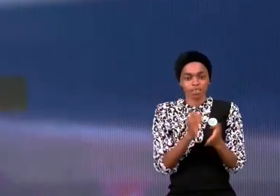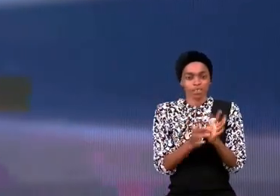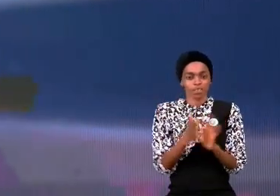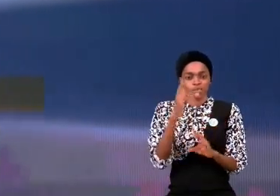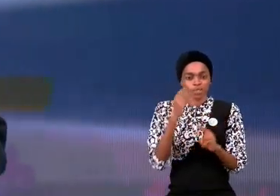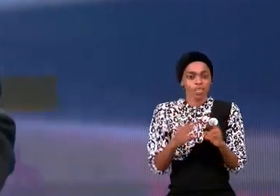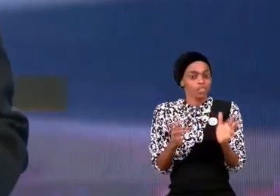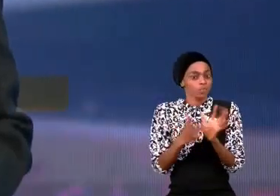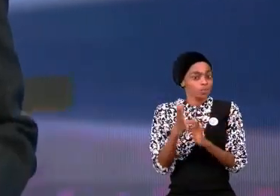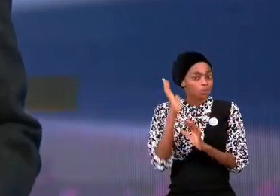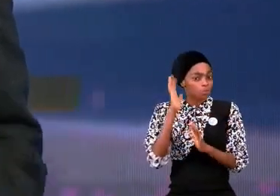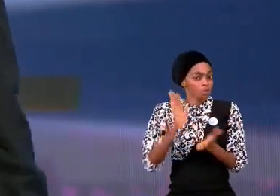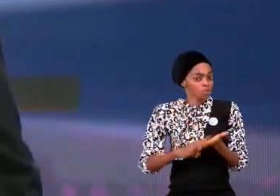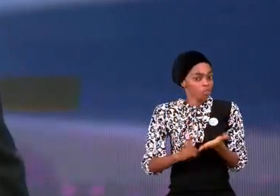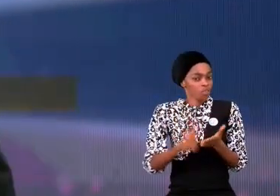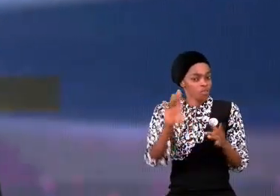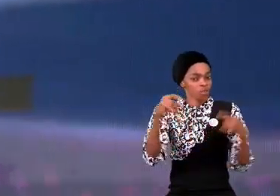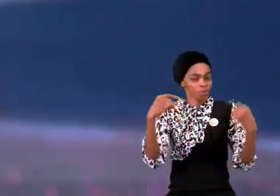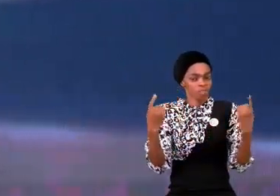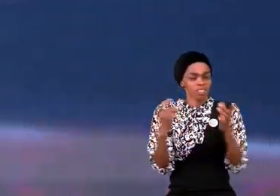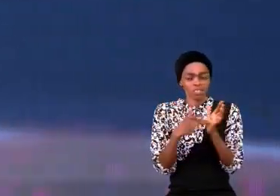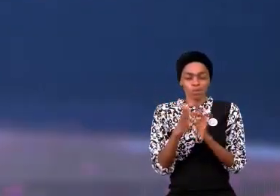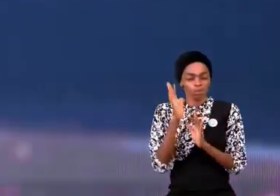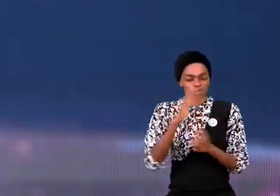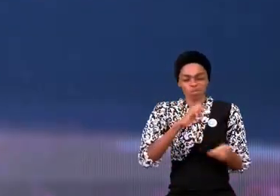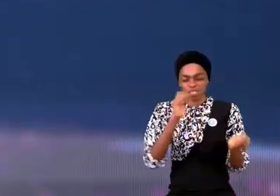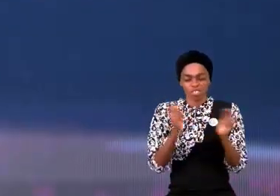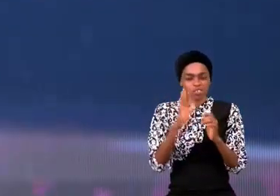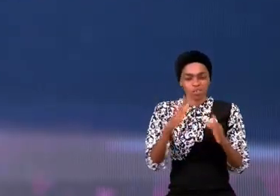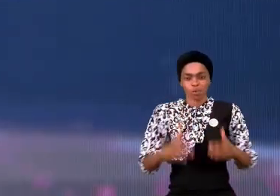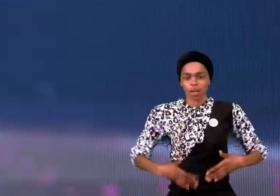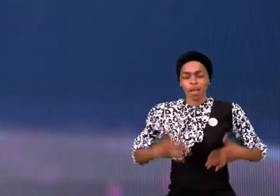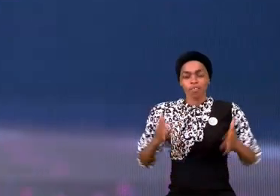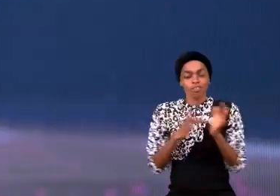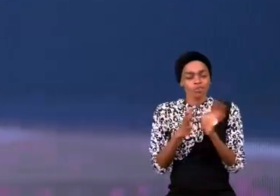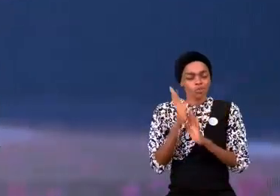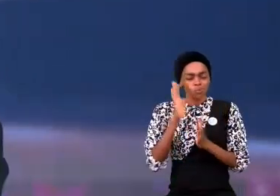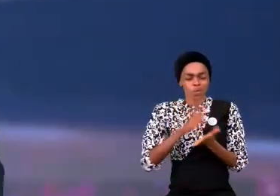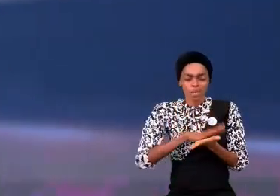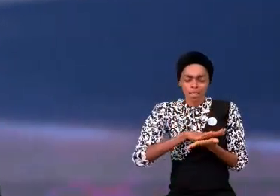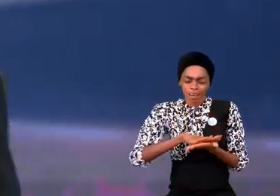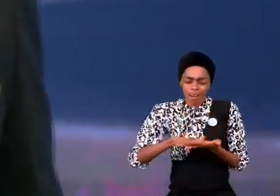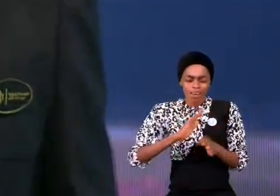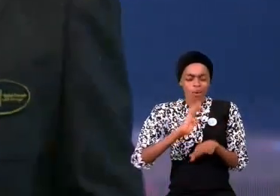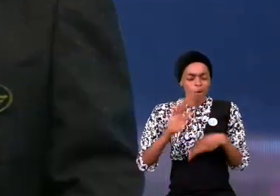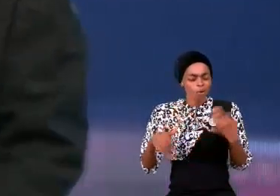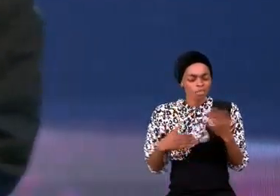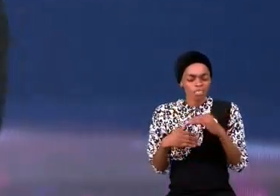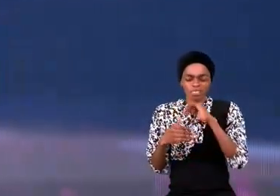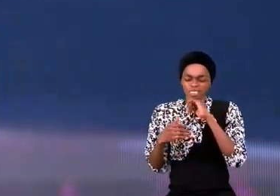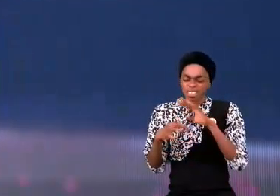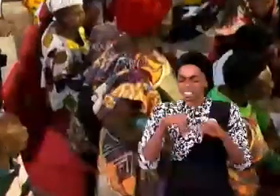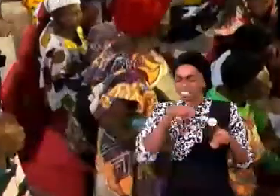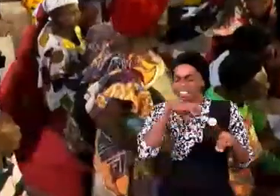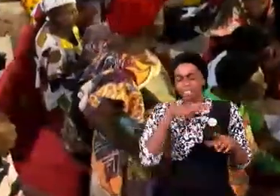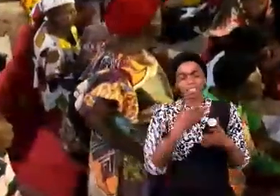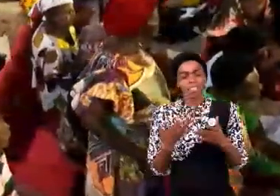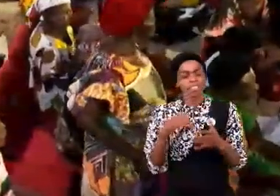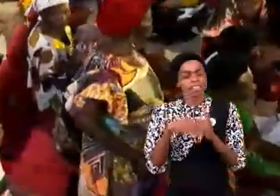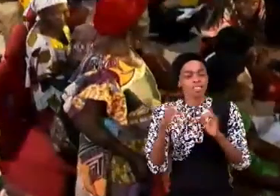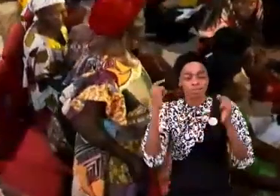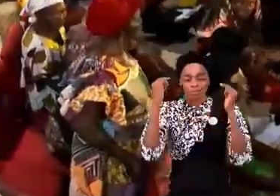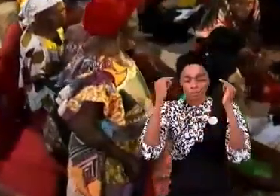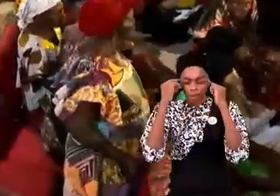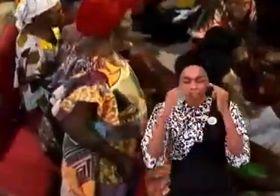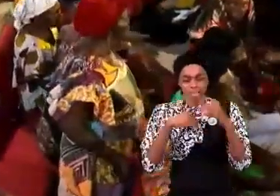things in your mind and in your life because of the faith you have in him. When Jesus saw their faith,